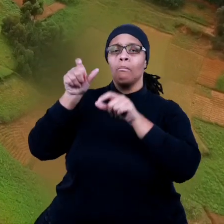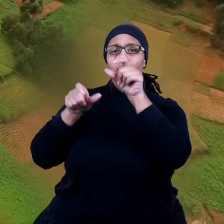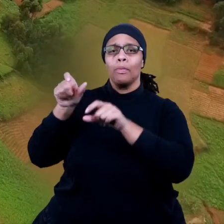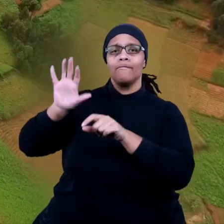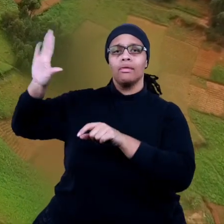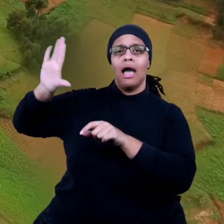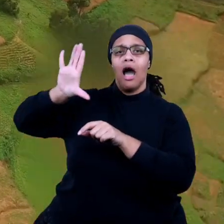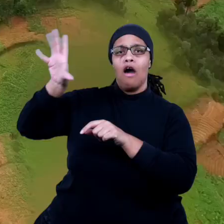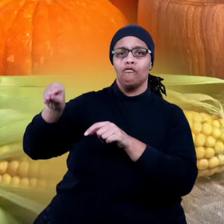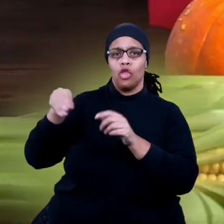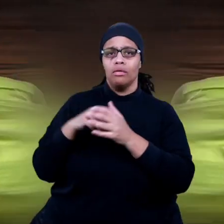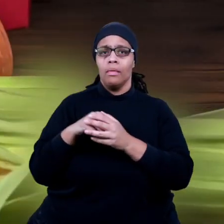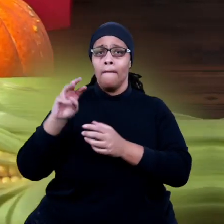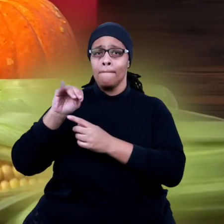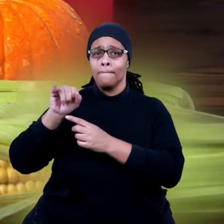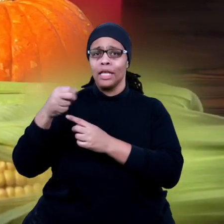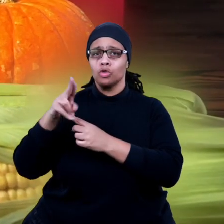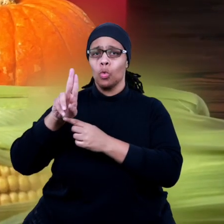Africa.